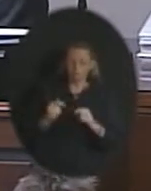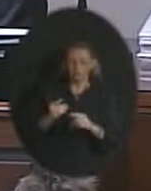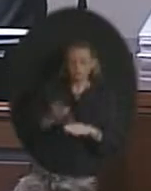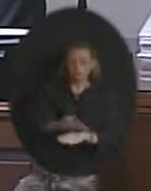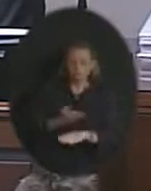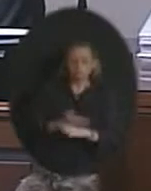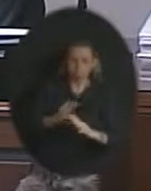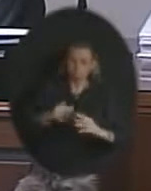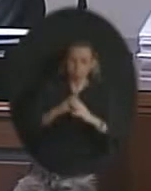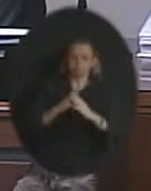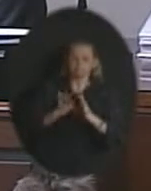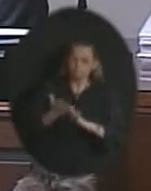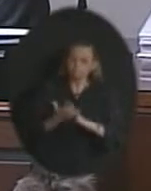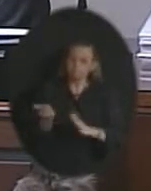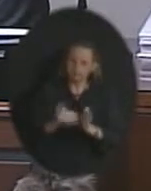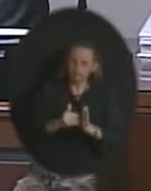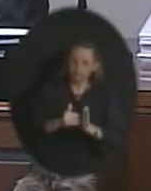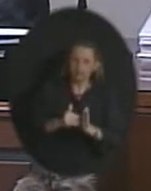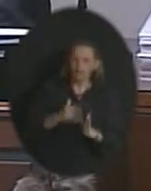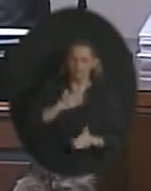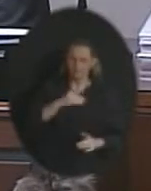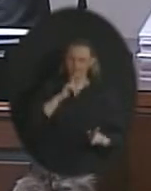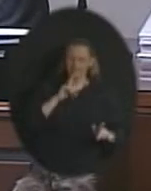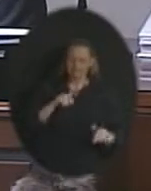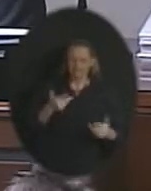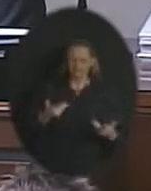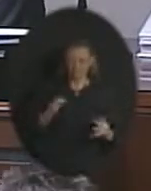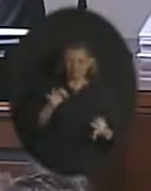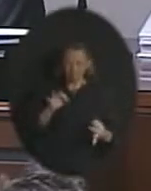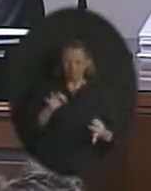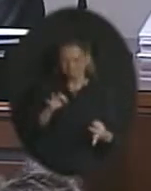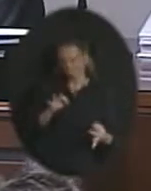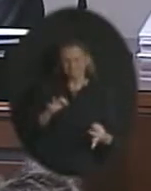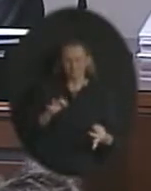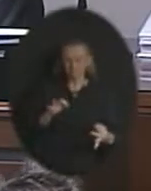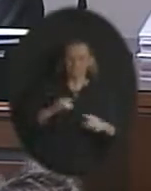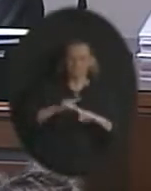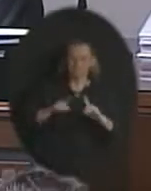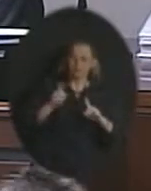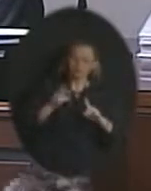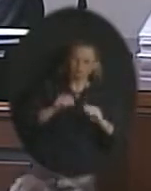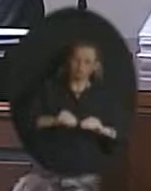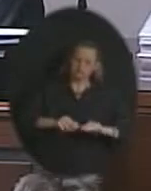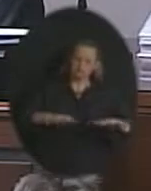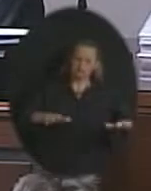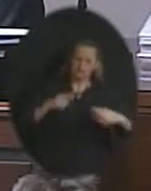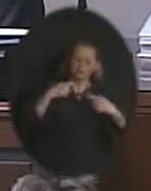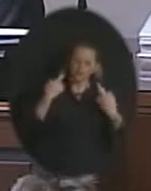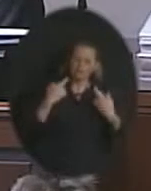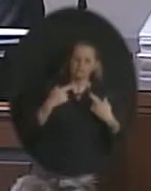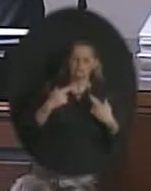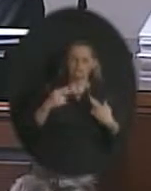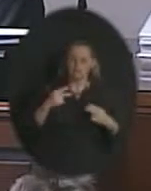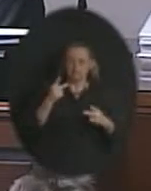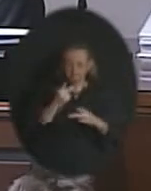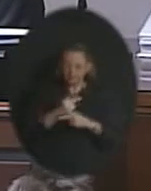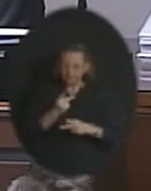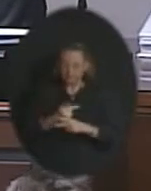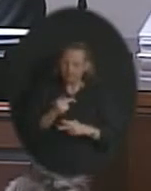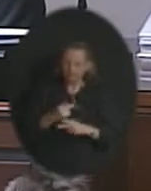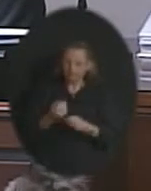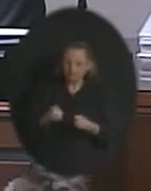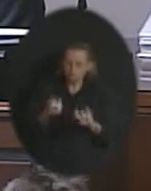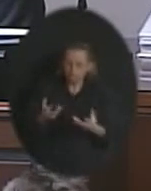So I don't have a good answer for you on that. I think just the spreading of risk, watching the concentration of values at any one location. And, you